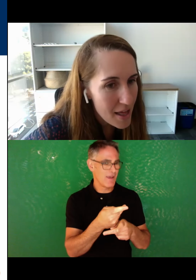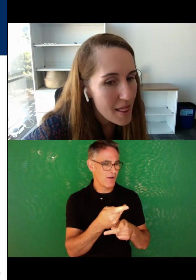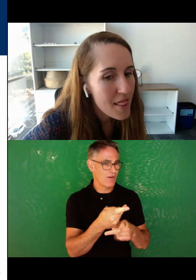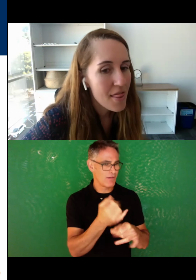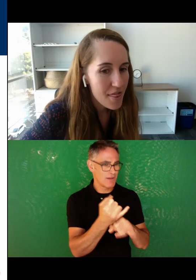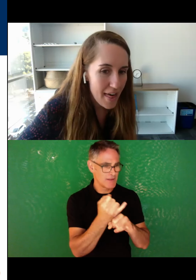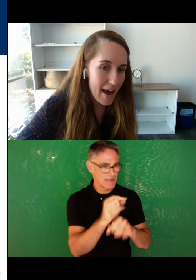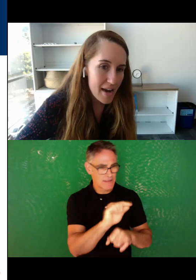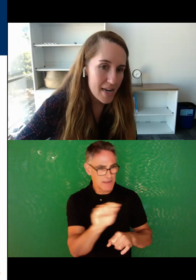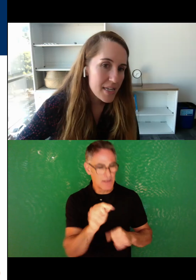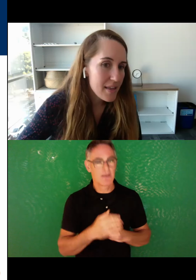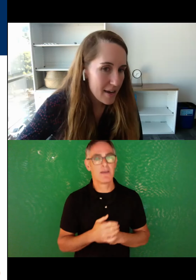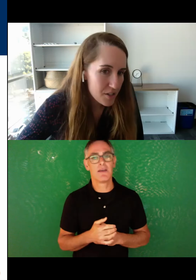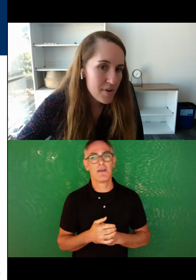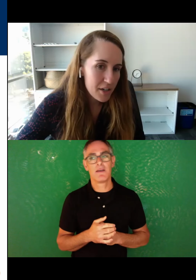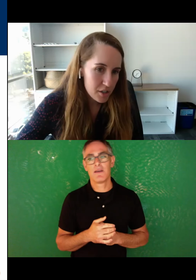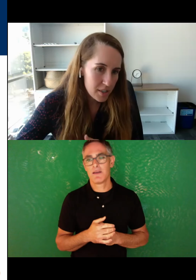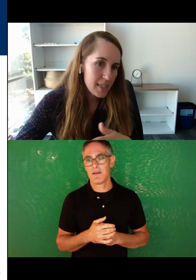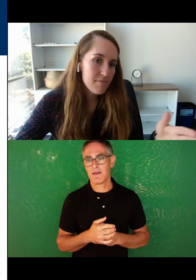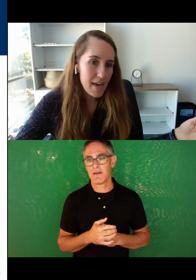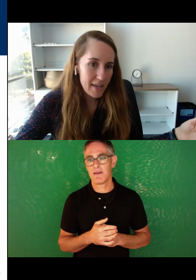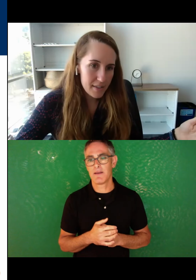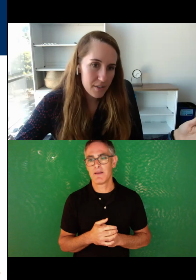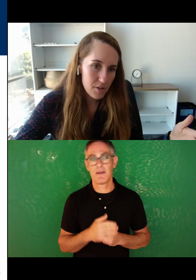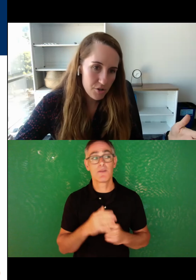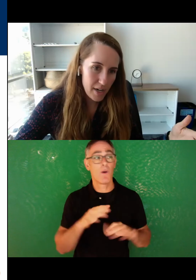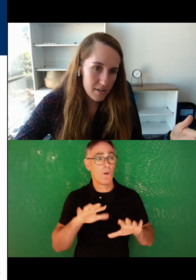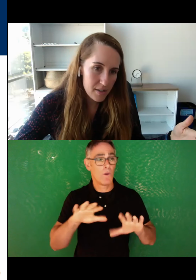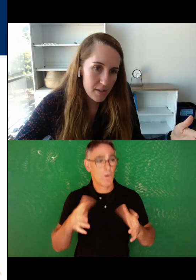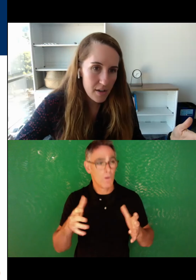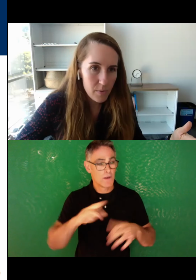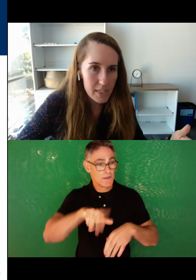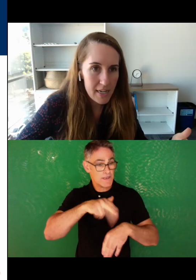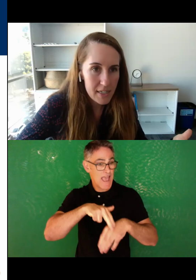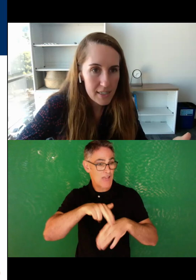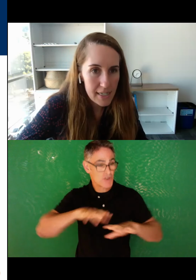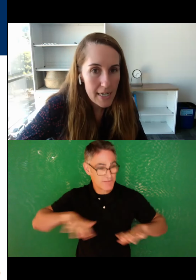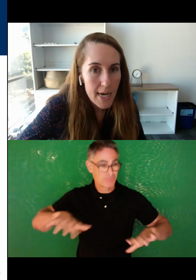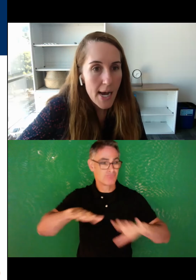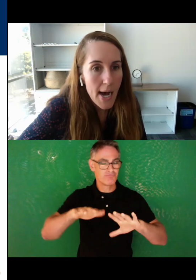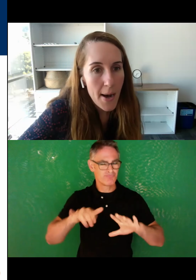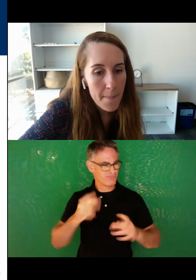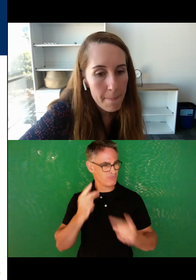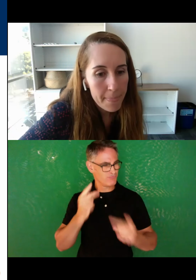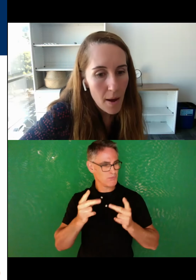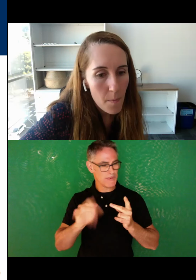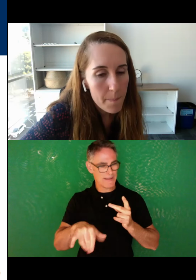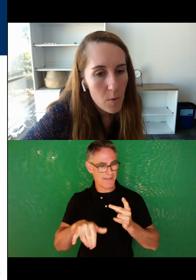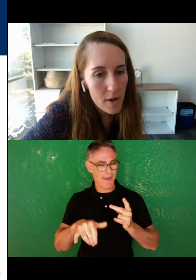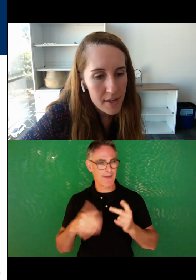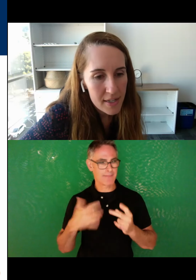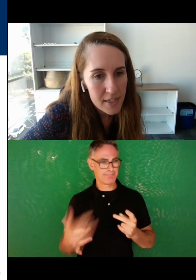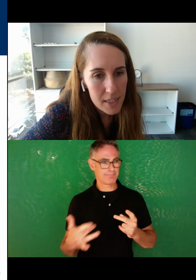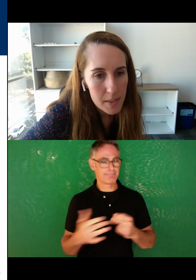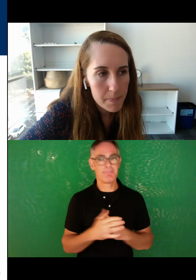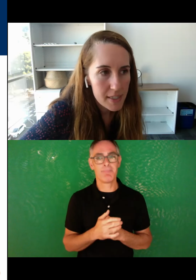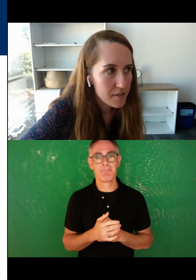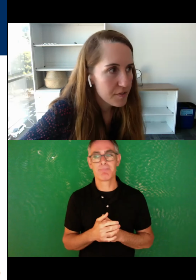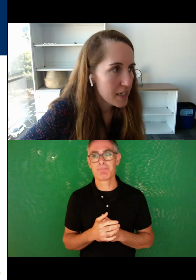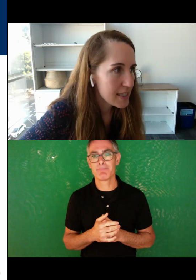And so nationally, that's the trend that we tend to see. But